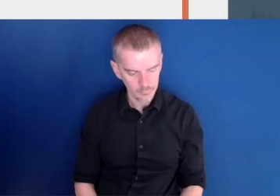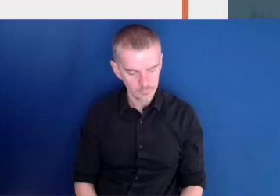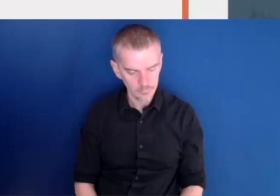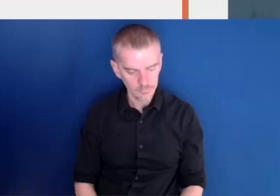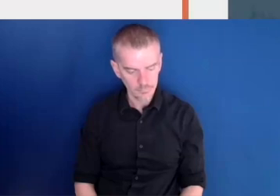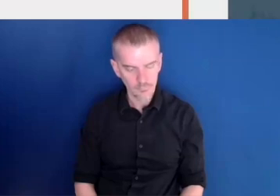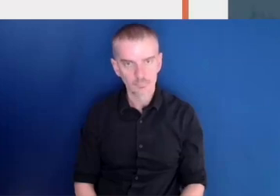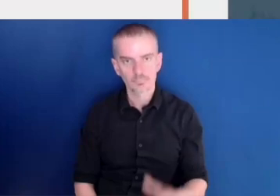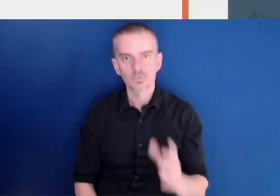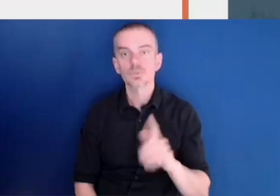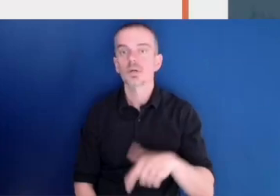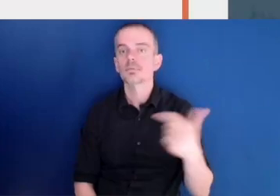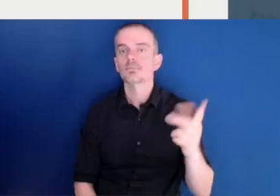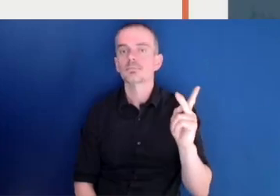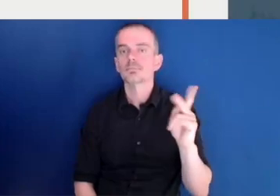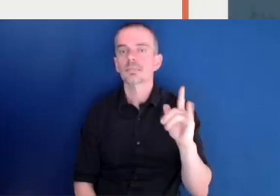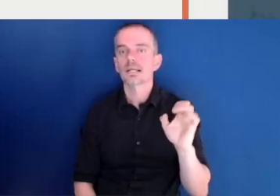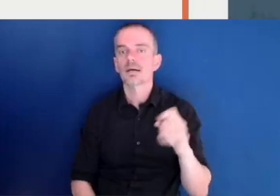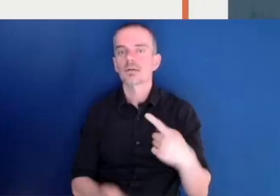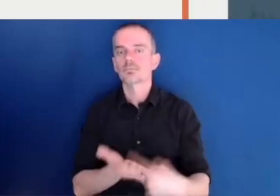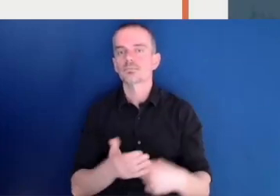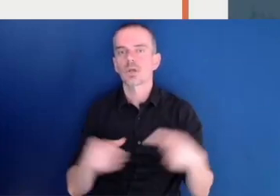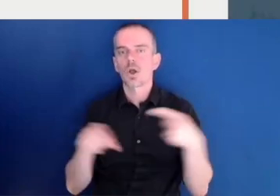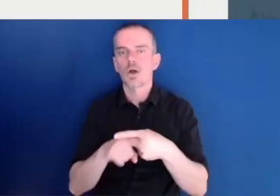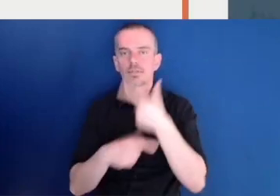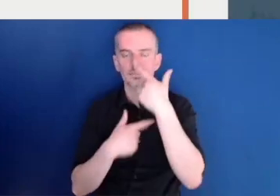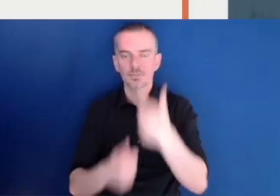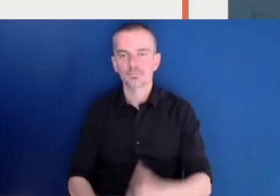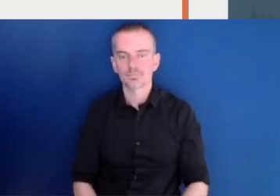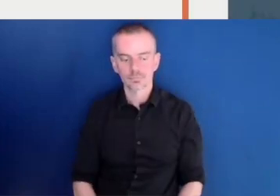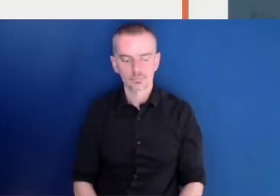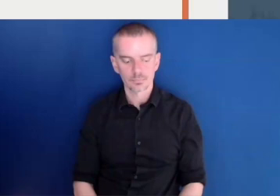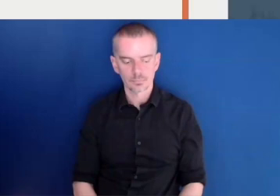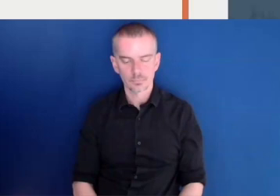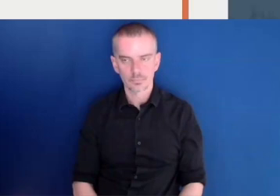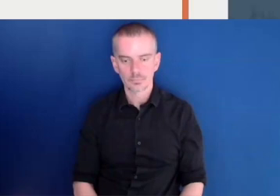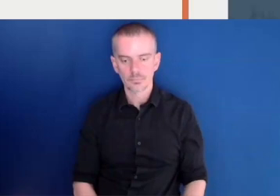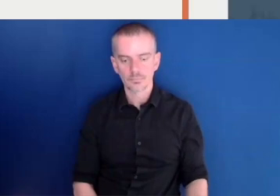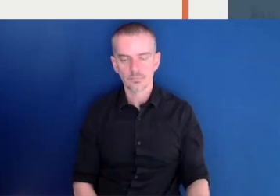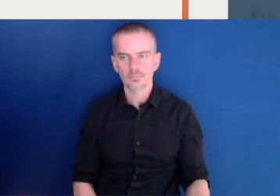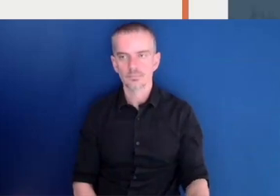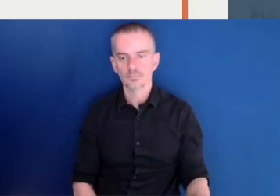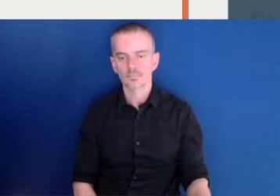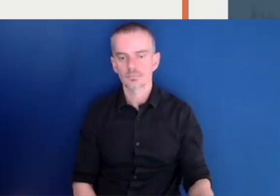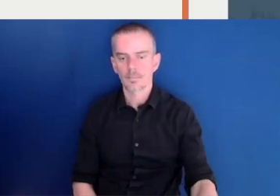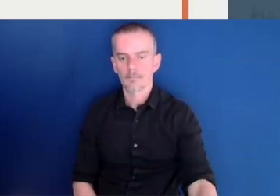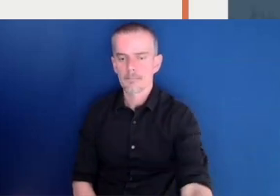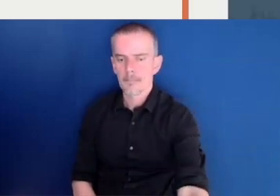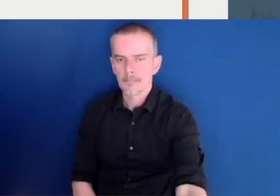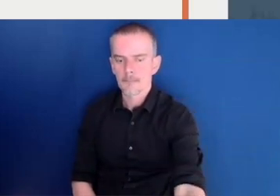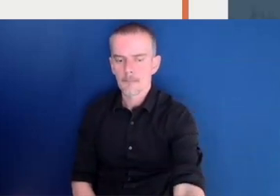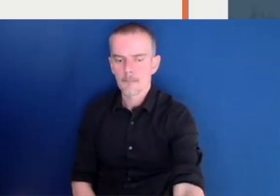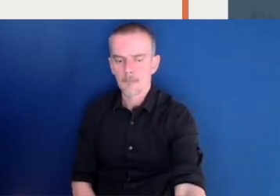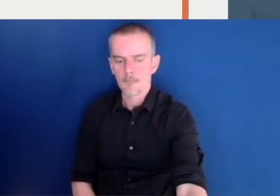it back to Kyle to talk more about conflict of interest. Thanks, Libby. So we're almost through with